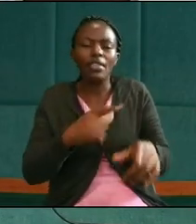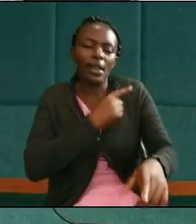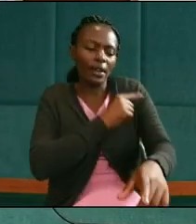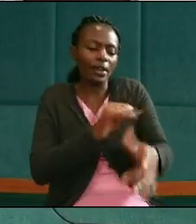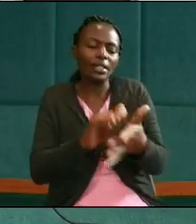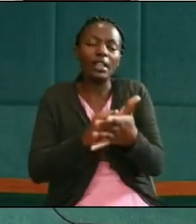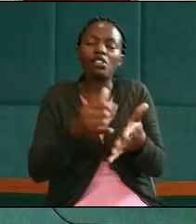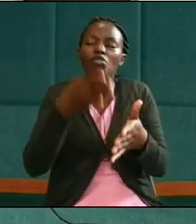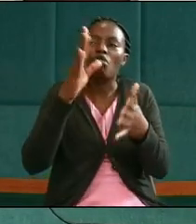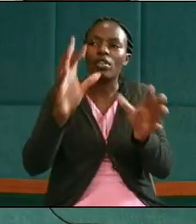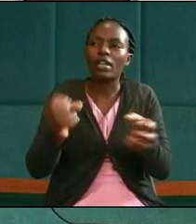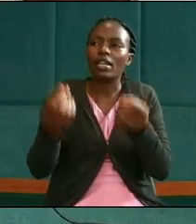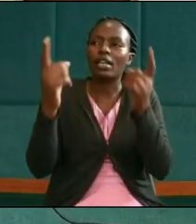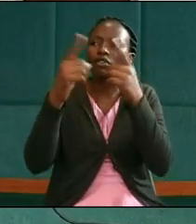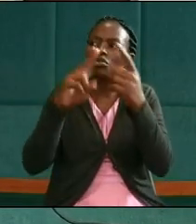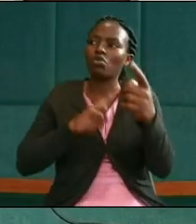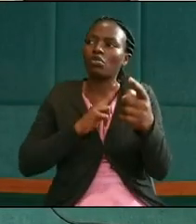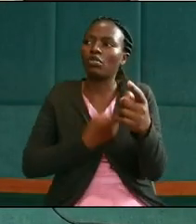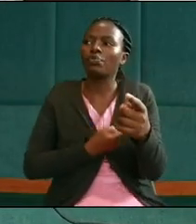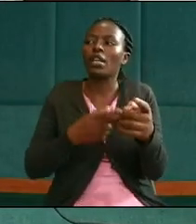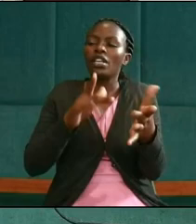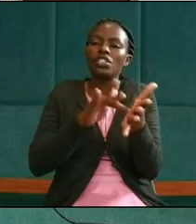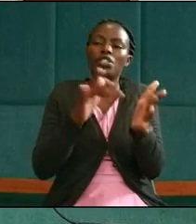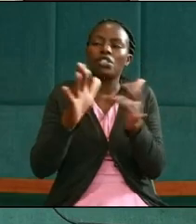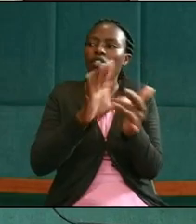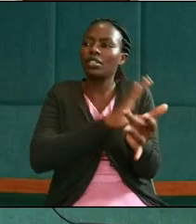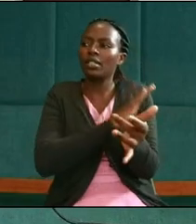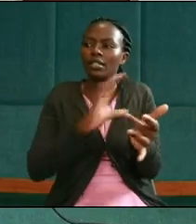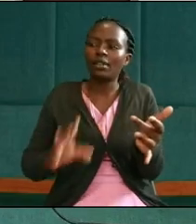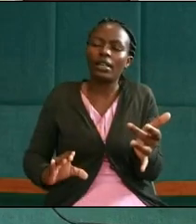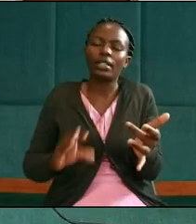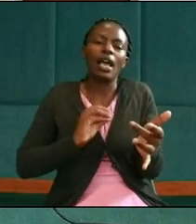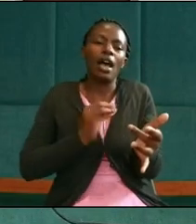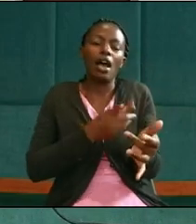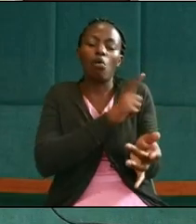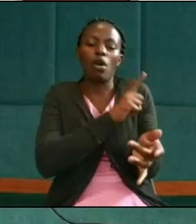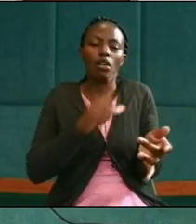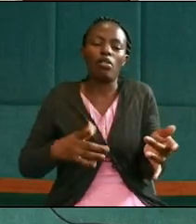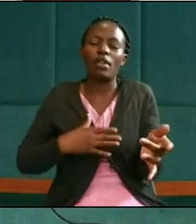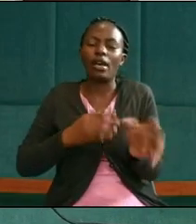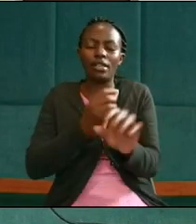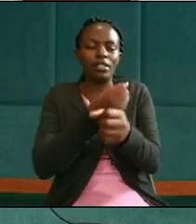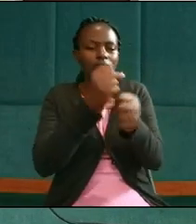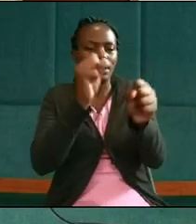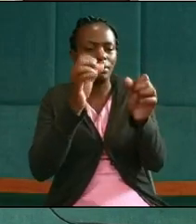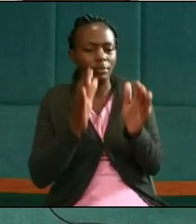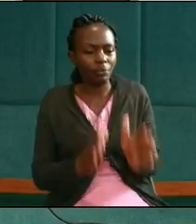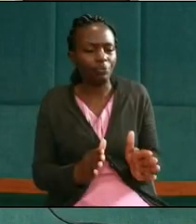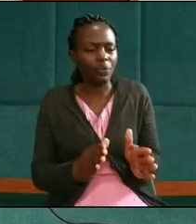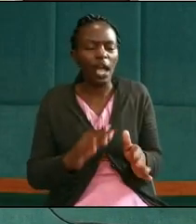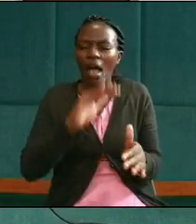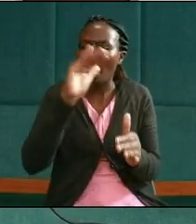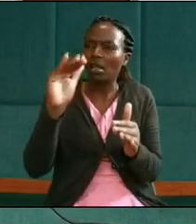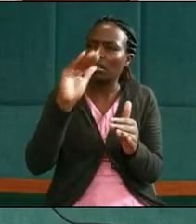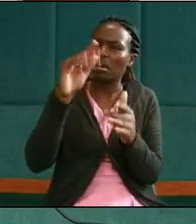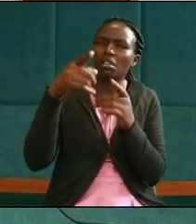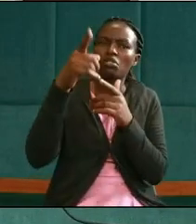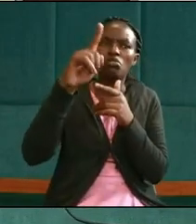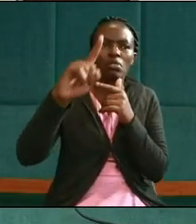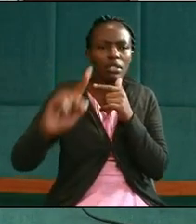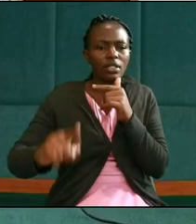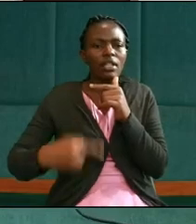has given us. Jesus Christ, our Lord and Savior, so examine yourself